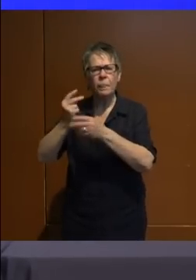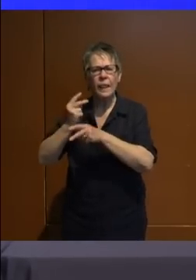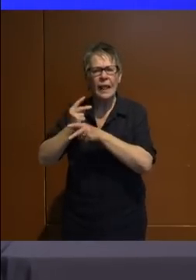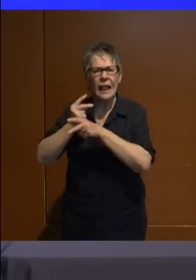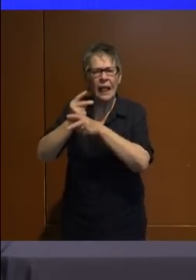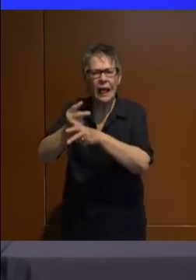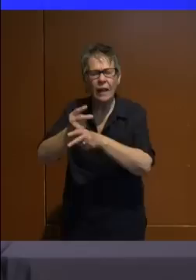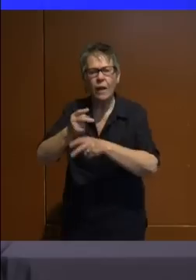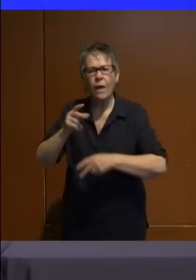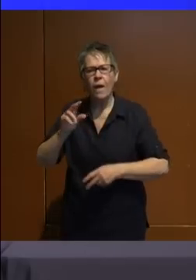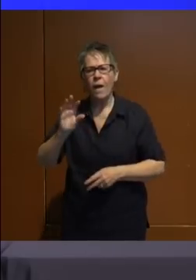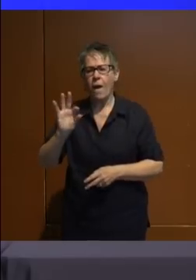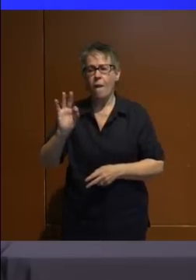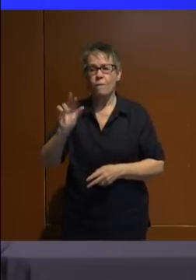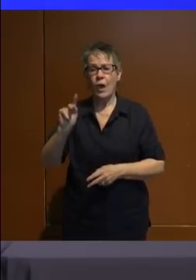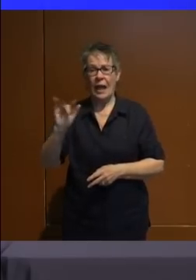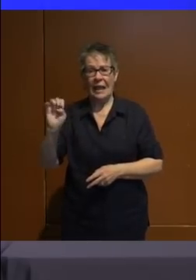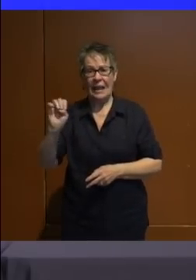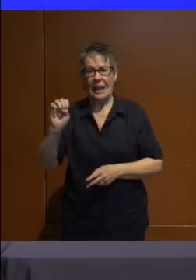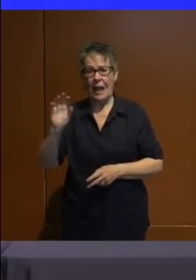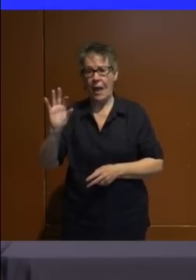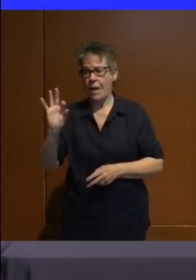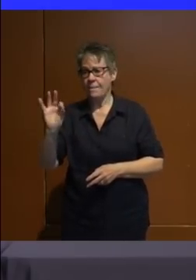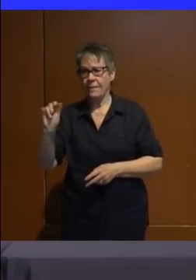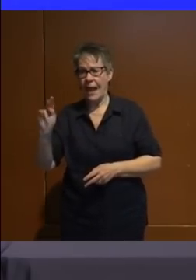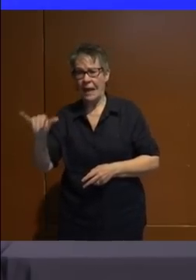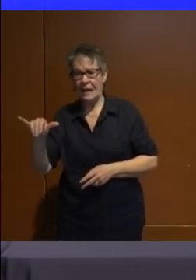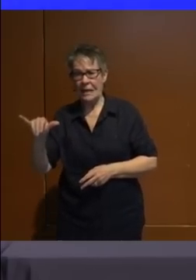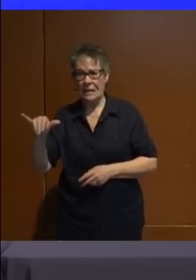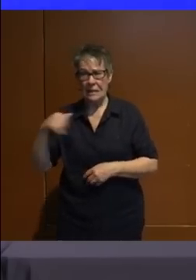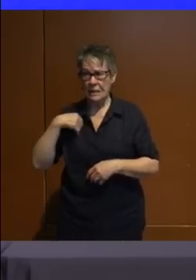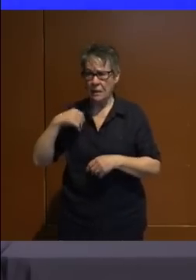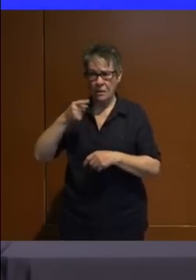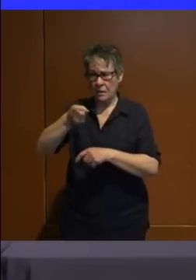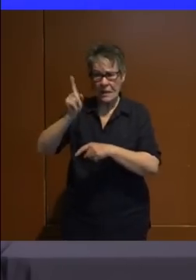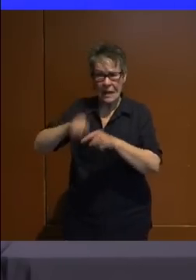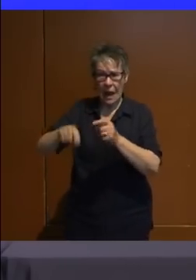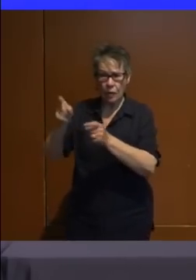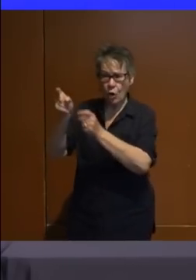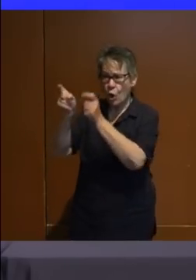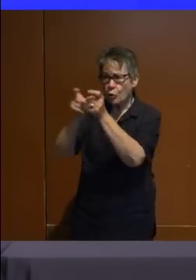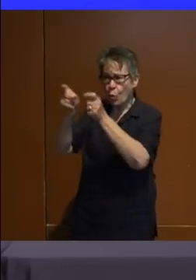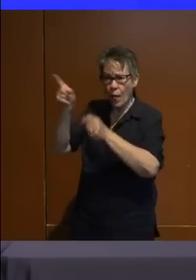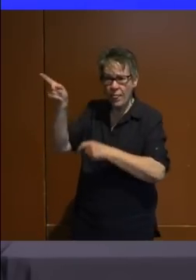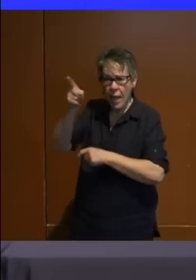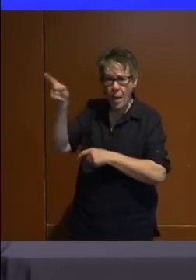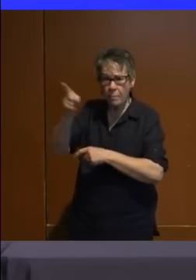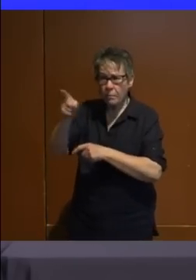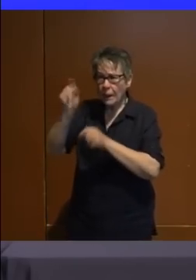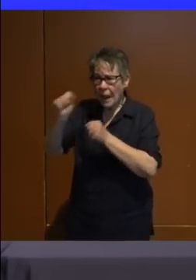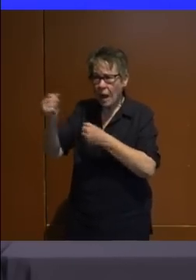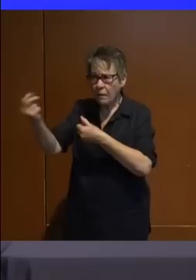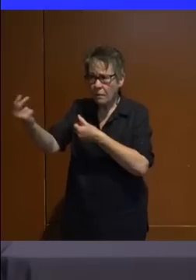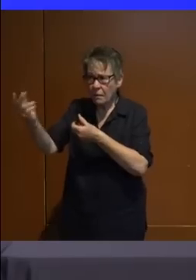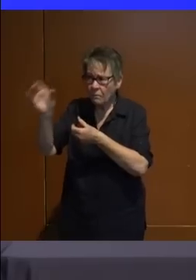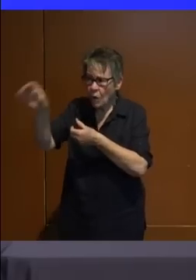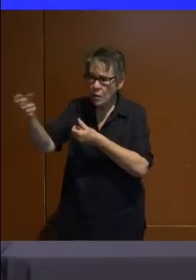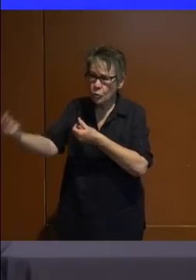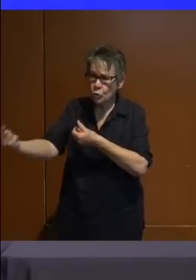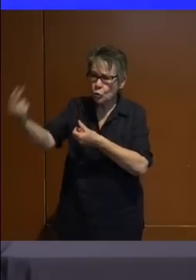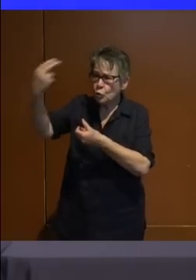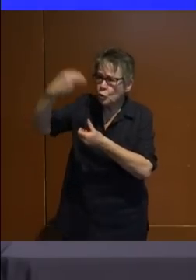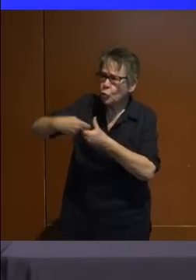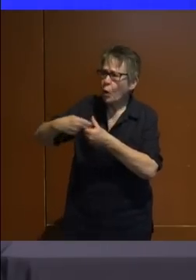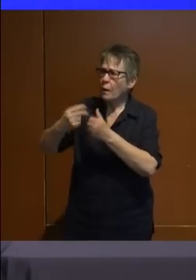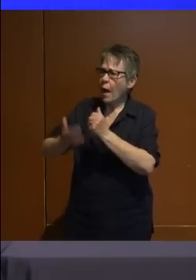to come on board, or is that just not possible as far as the mortgage arrangements? And his